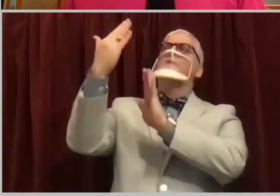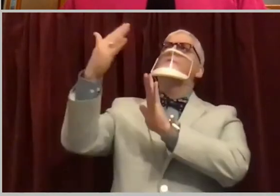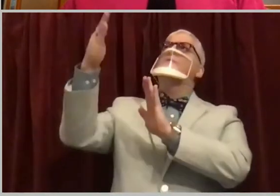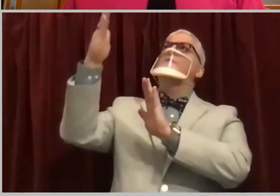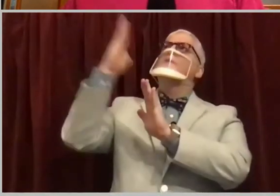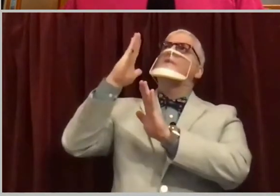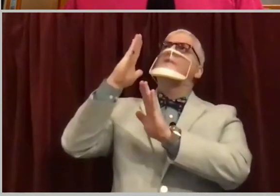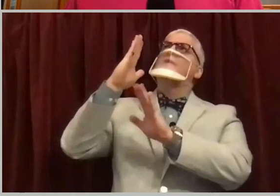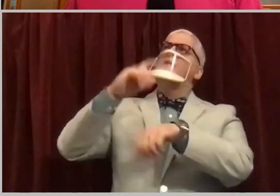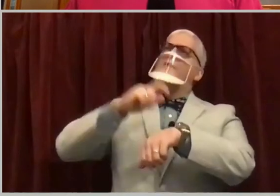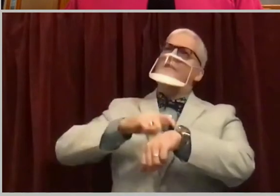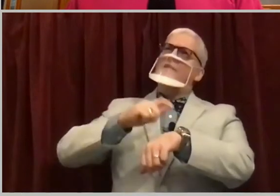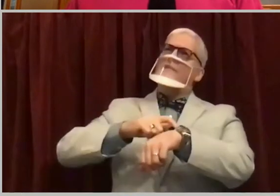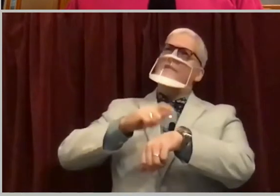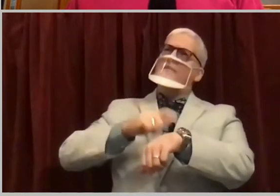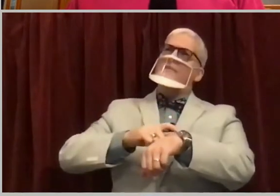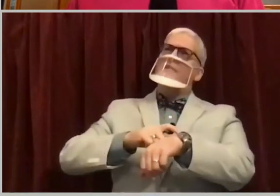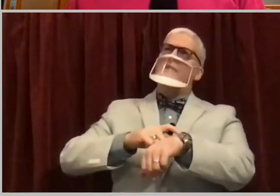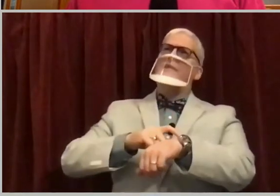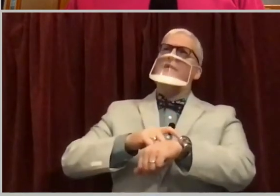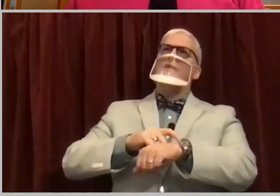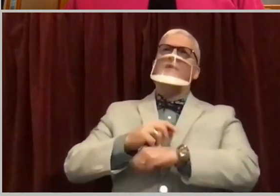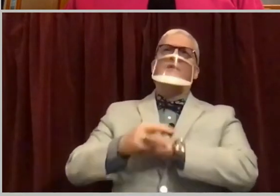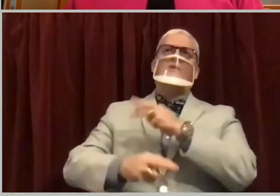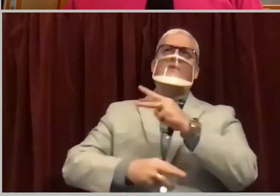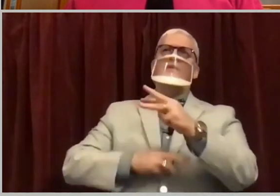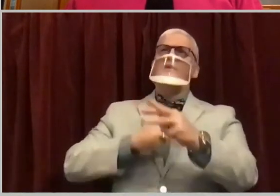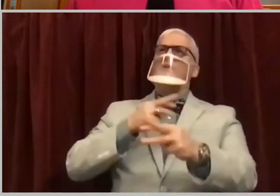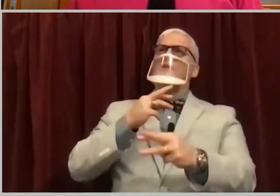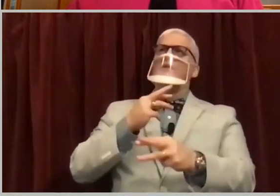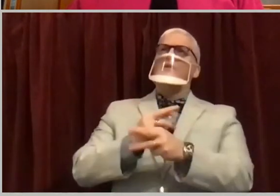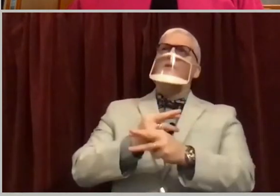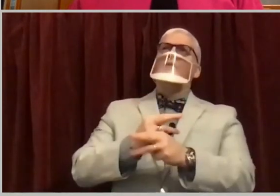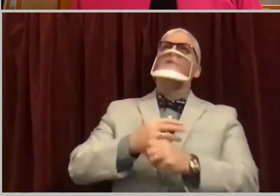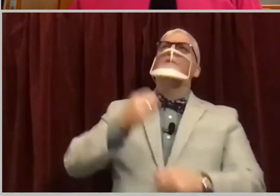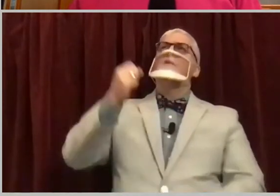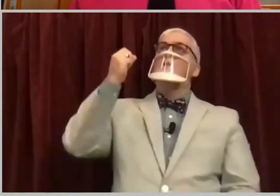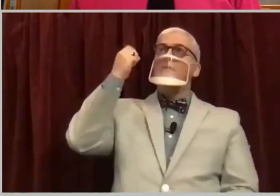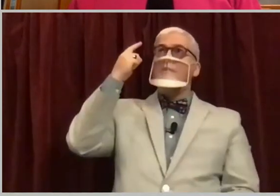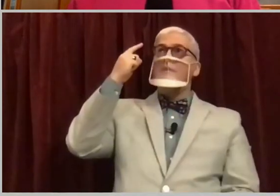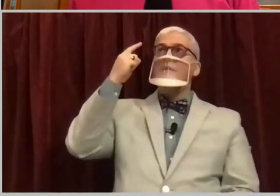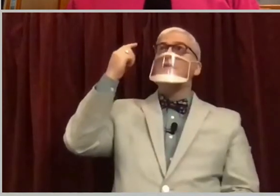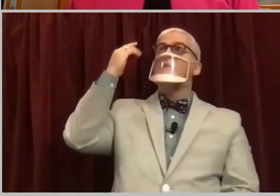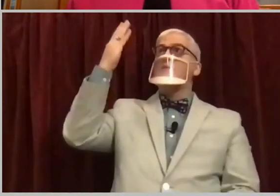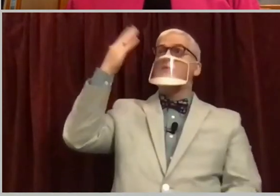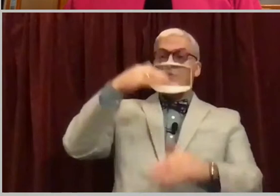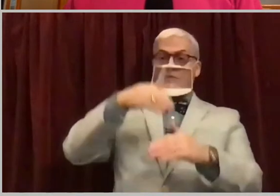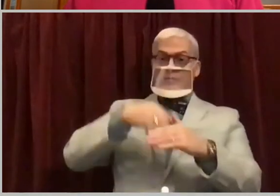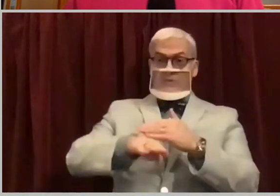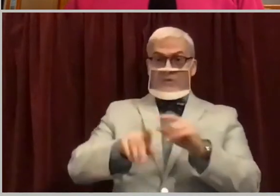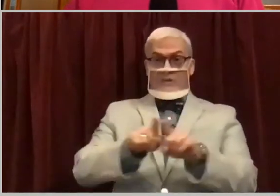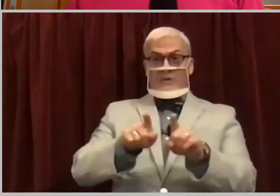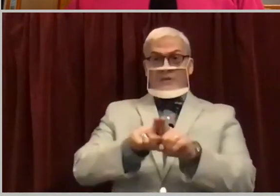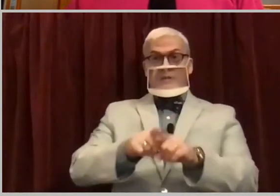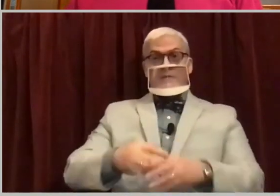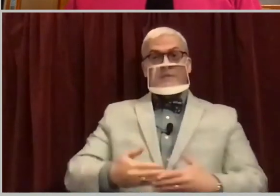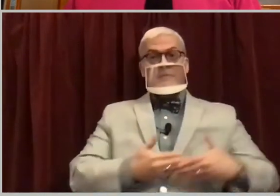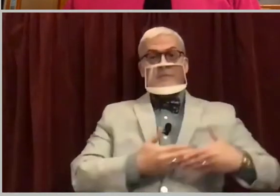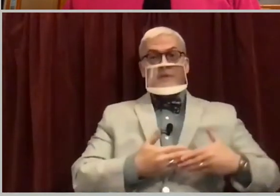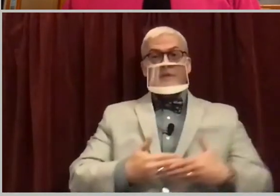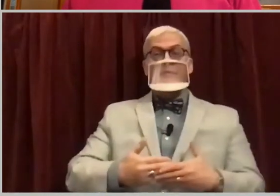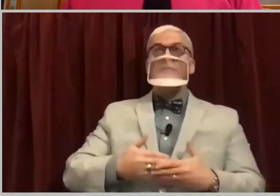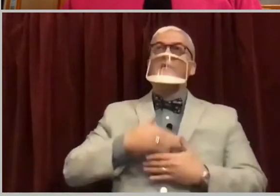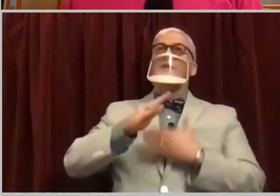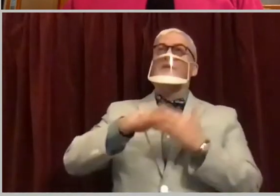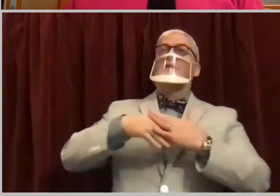time in the year when the world, most of the world is still recognizing that you were born as a baby, the Almighty God who